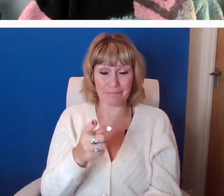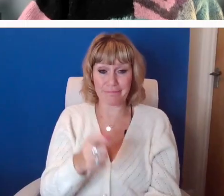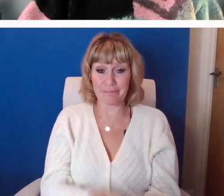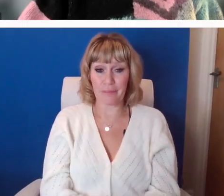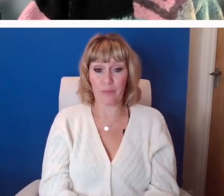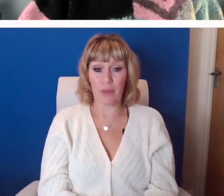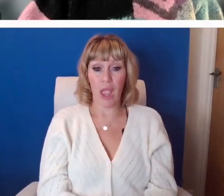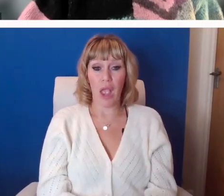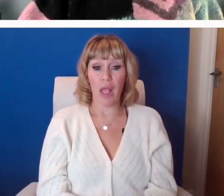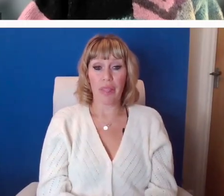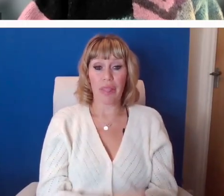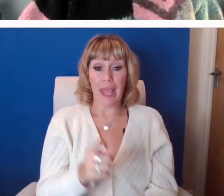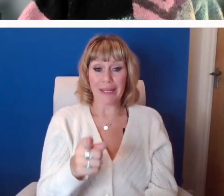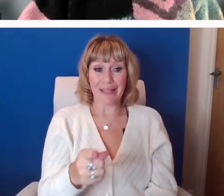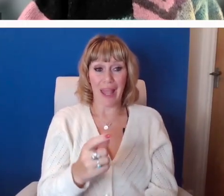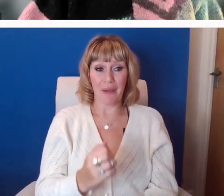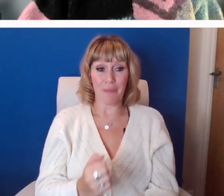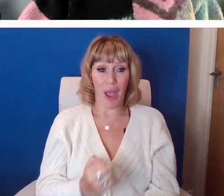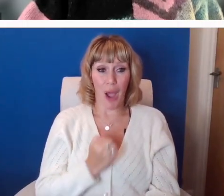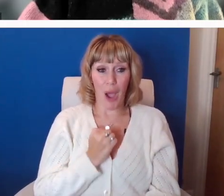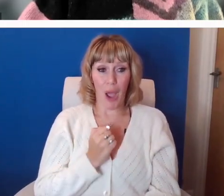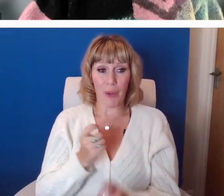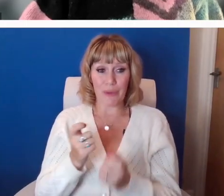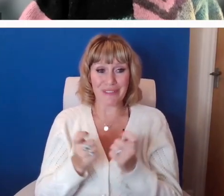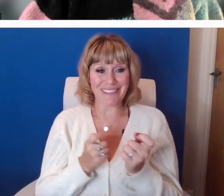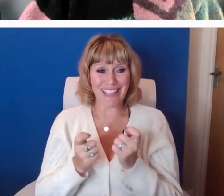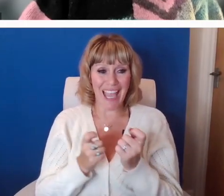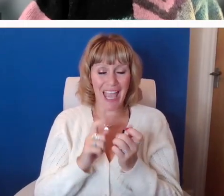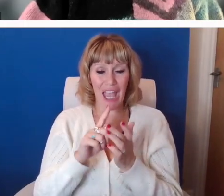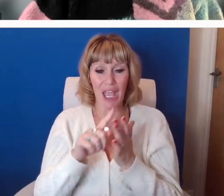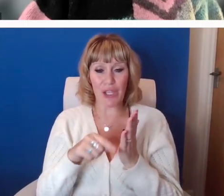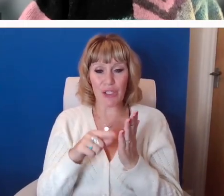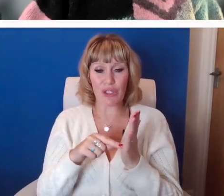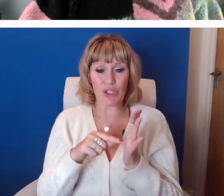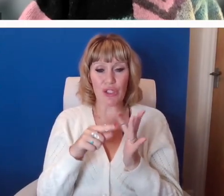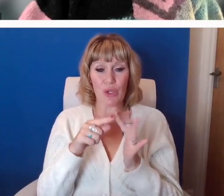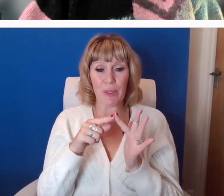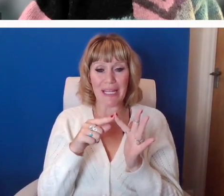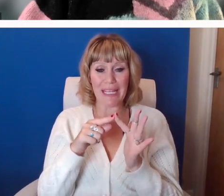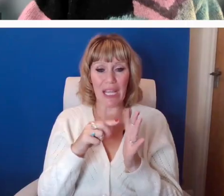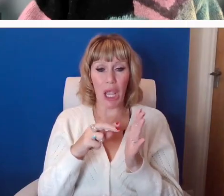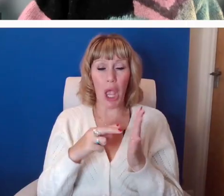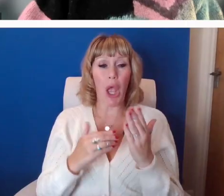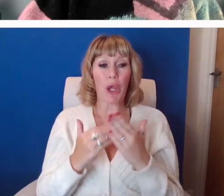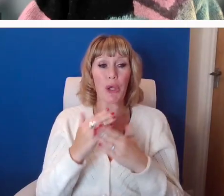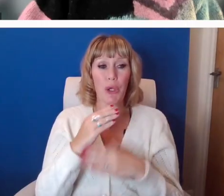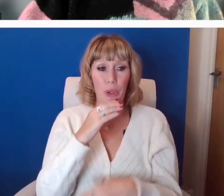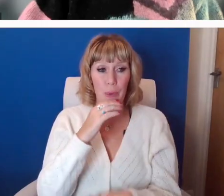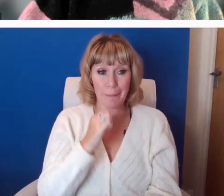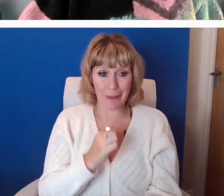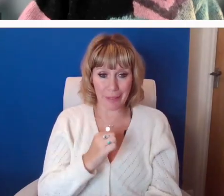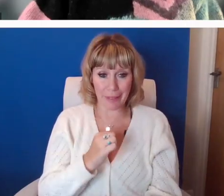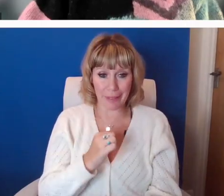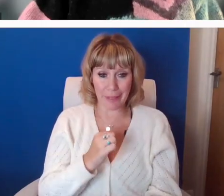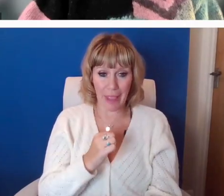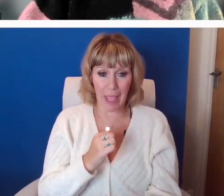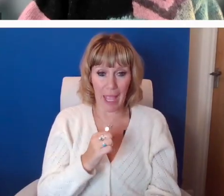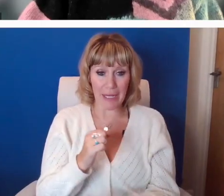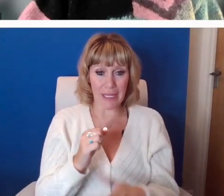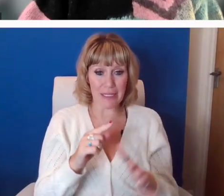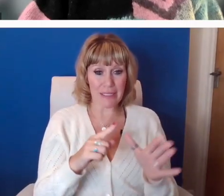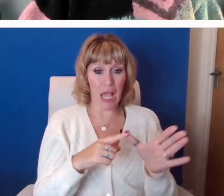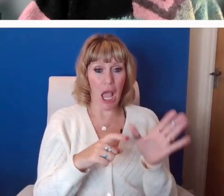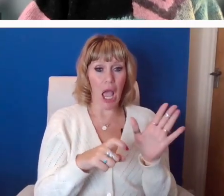Next is one by our own chair, Julie Newman, and it's called Aralan Amor, and it's